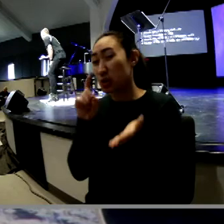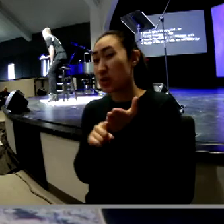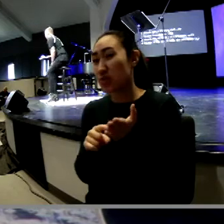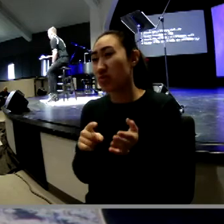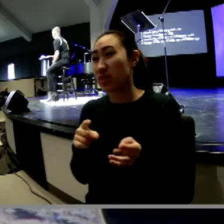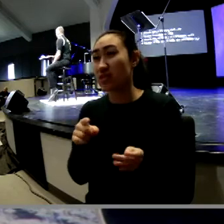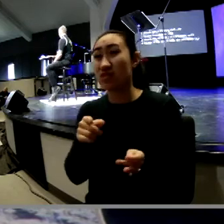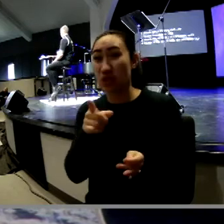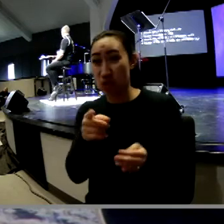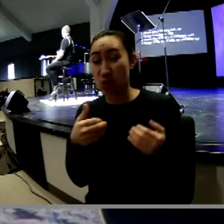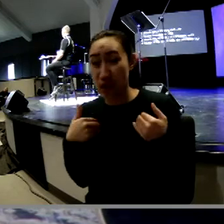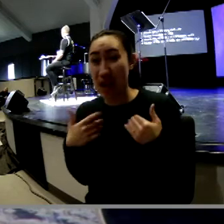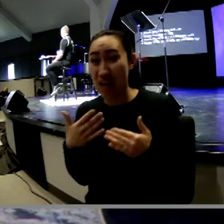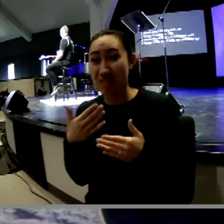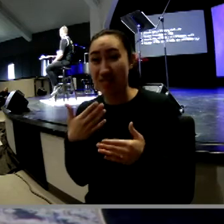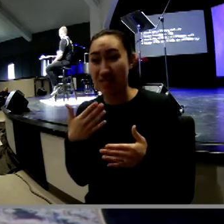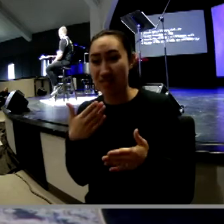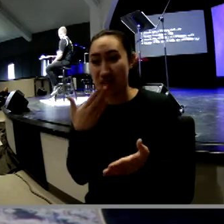before you ask.